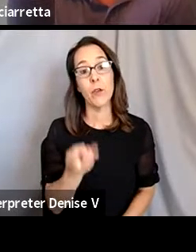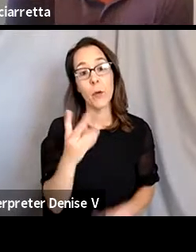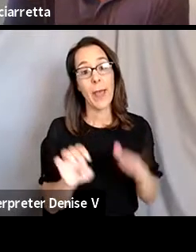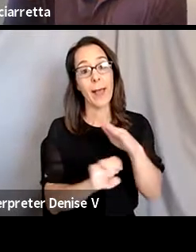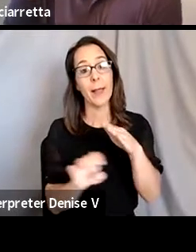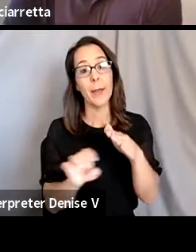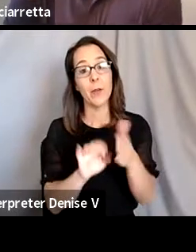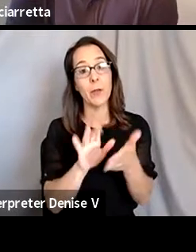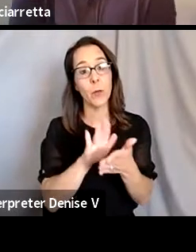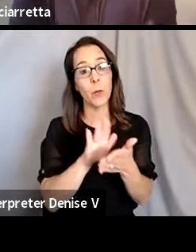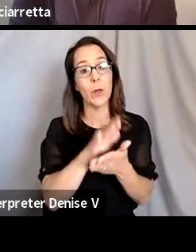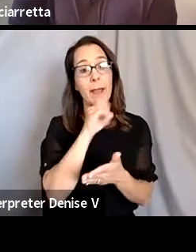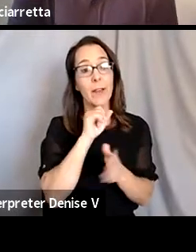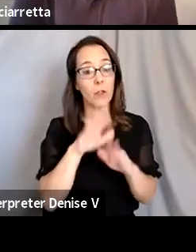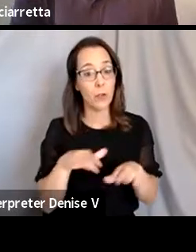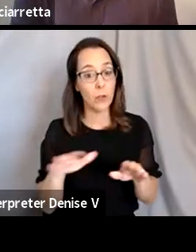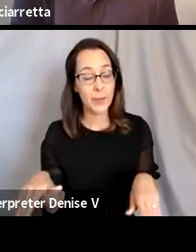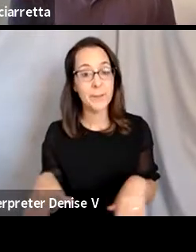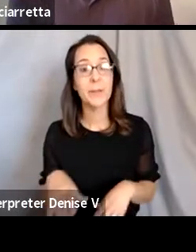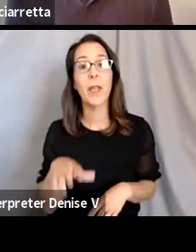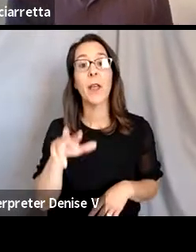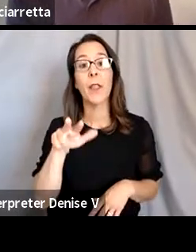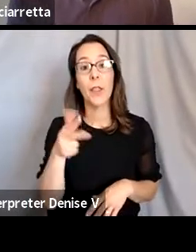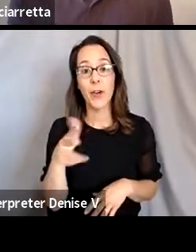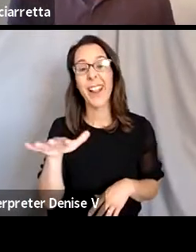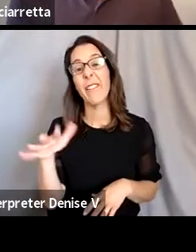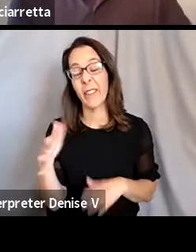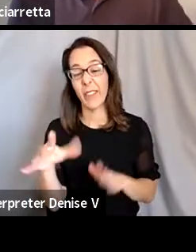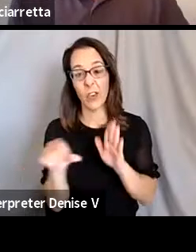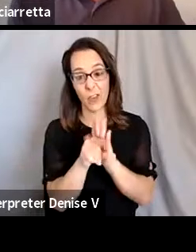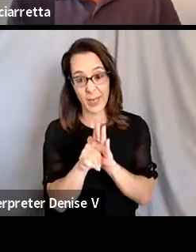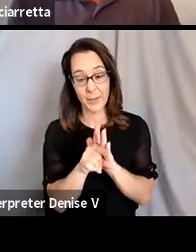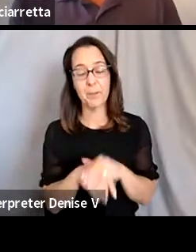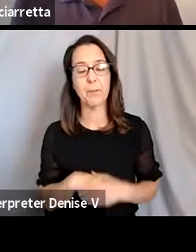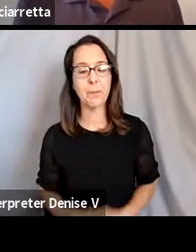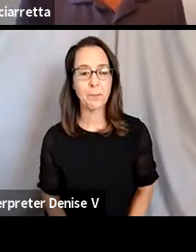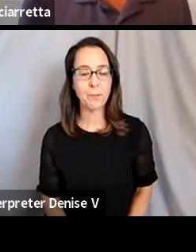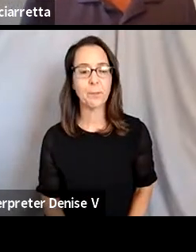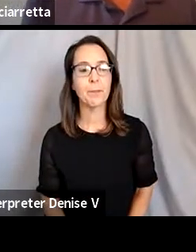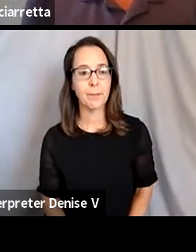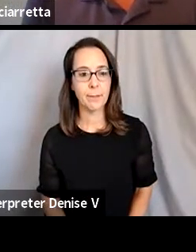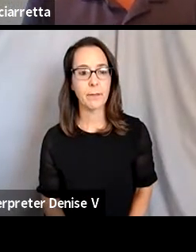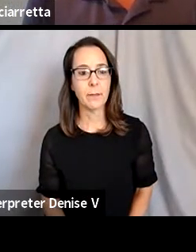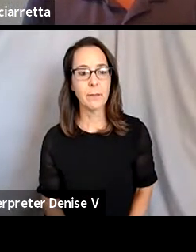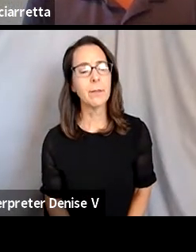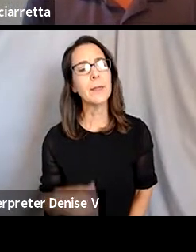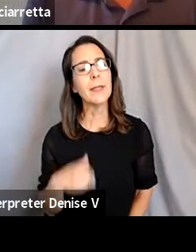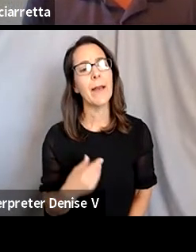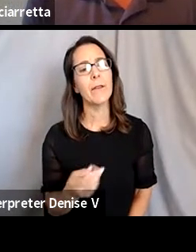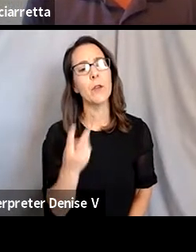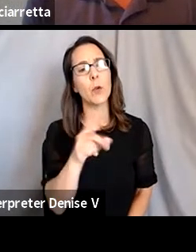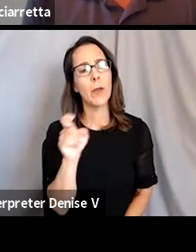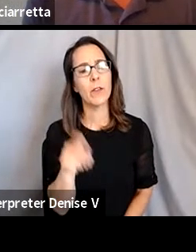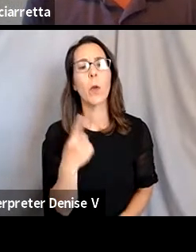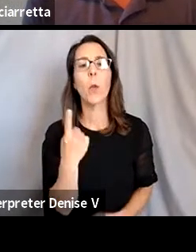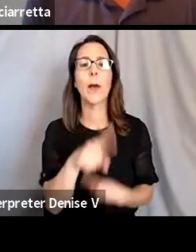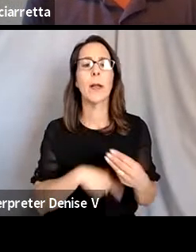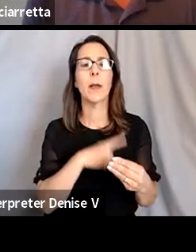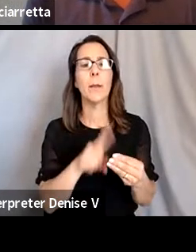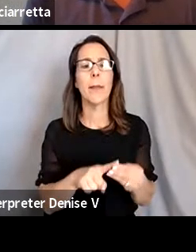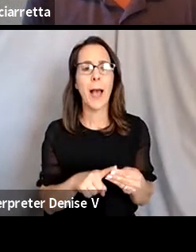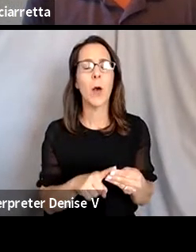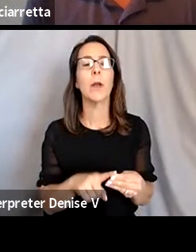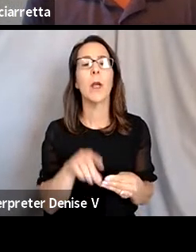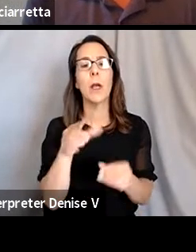school children, 3rd grade and 5th grade. So I have a couple questions. One is about asymptomatic COVID